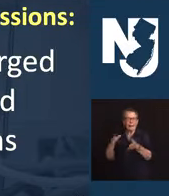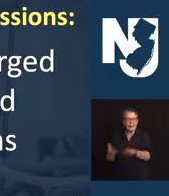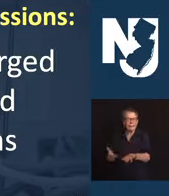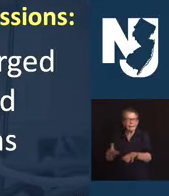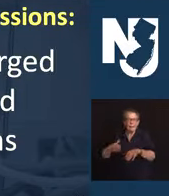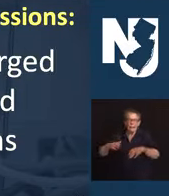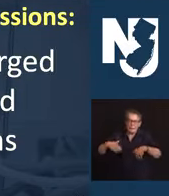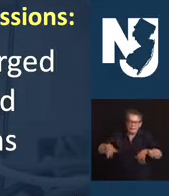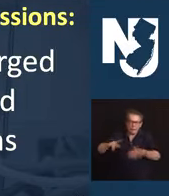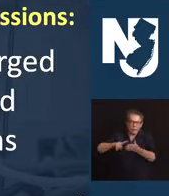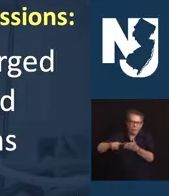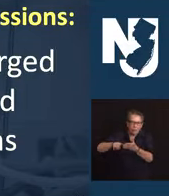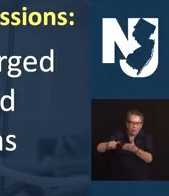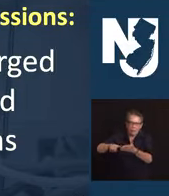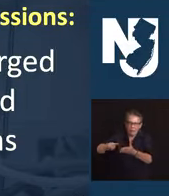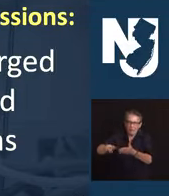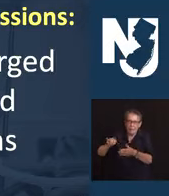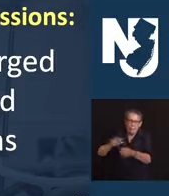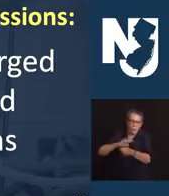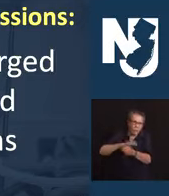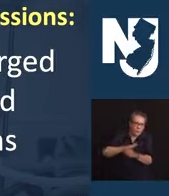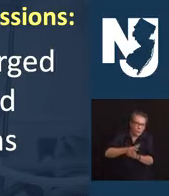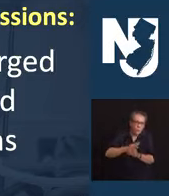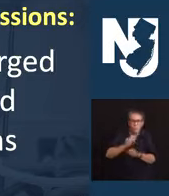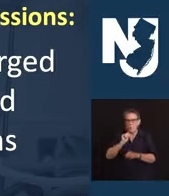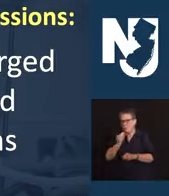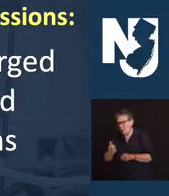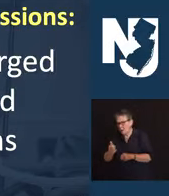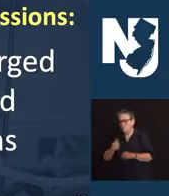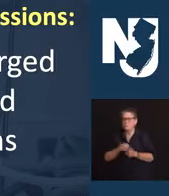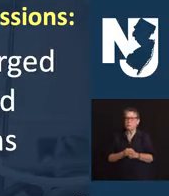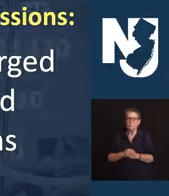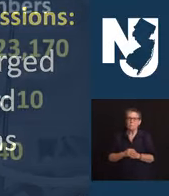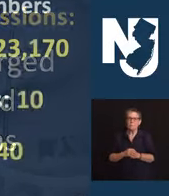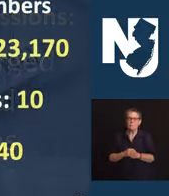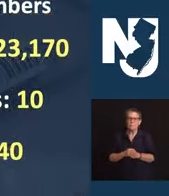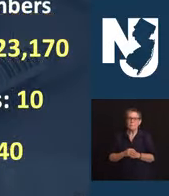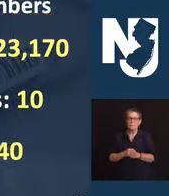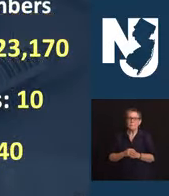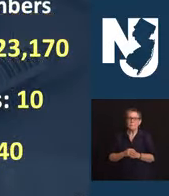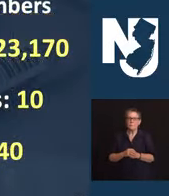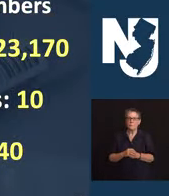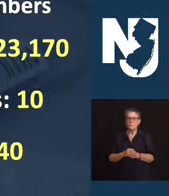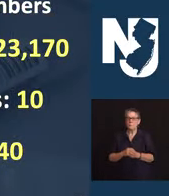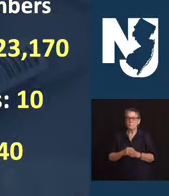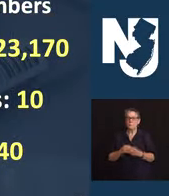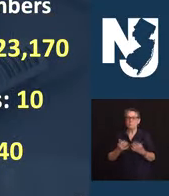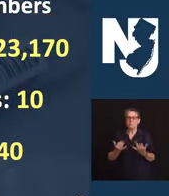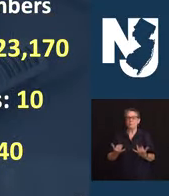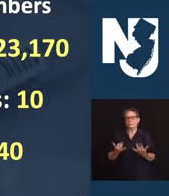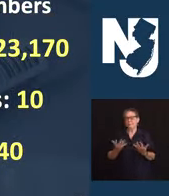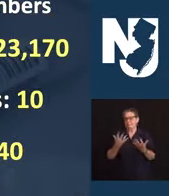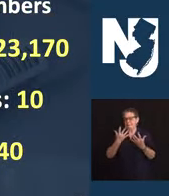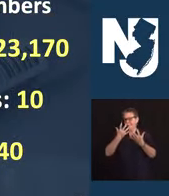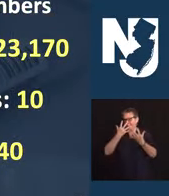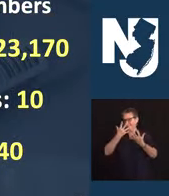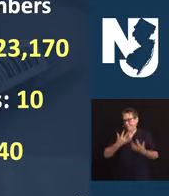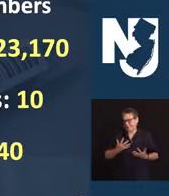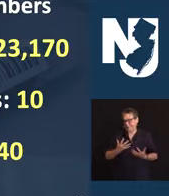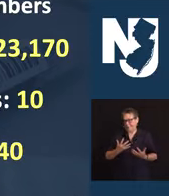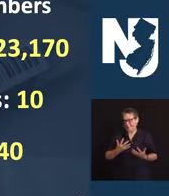under investigation and are not yet confirmed. We are, with a heavy heart, reporting an additional 10